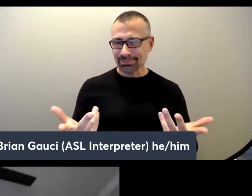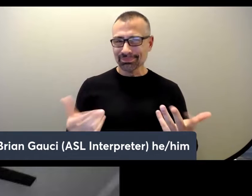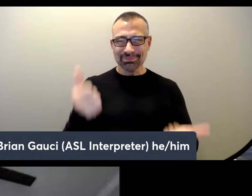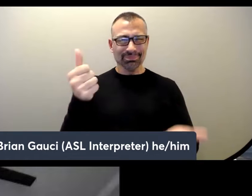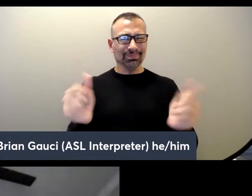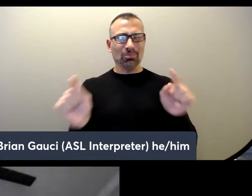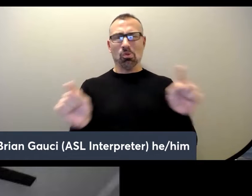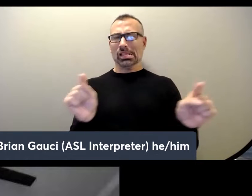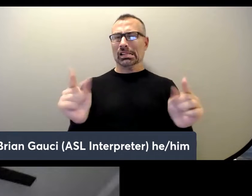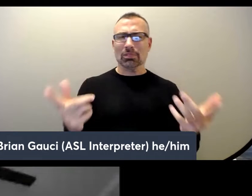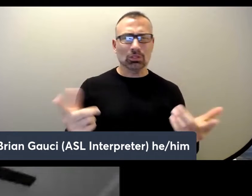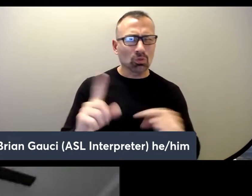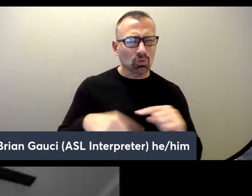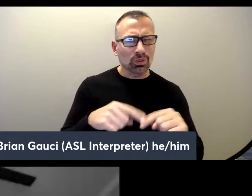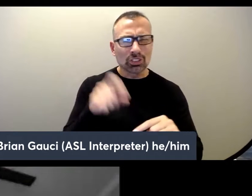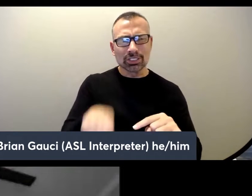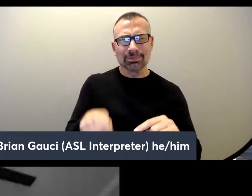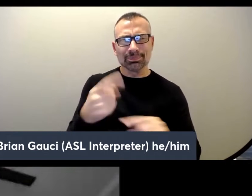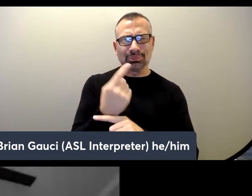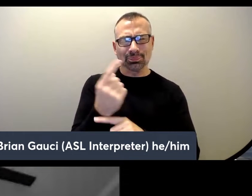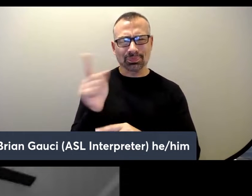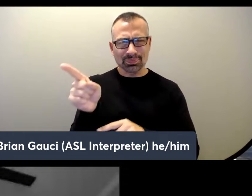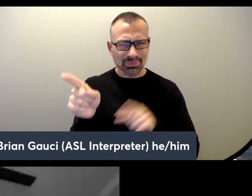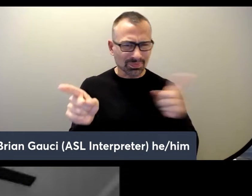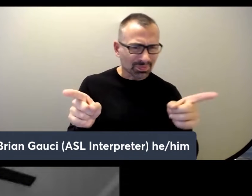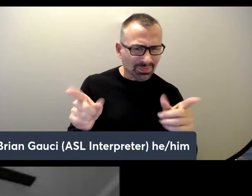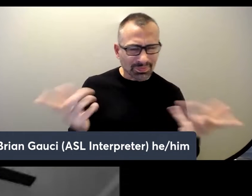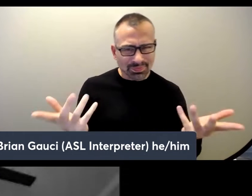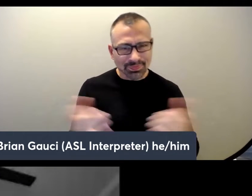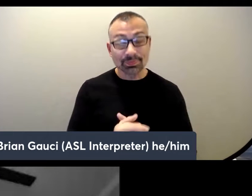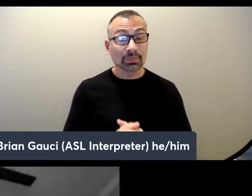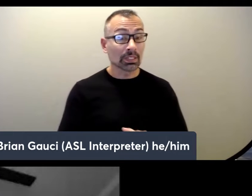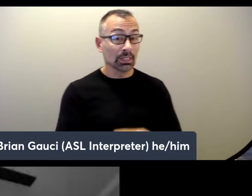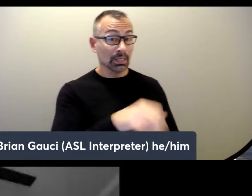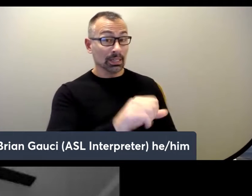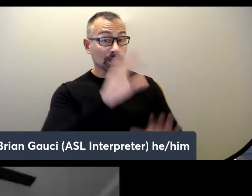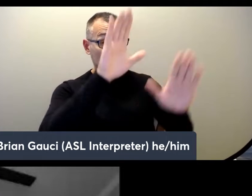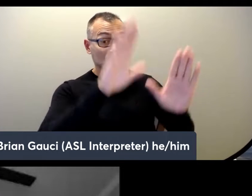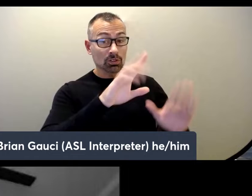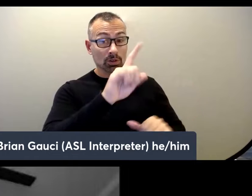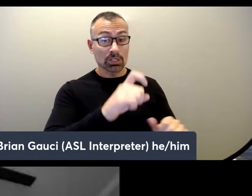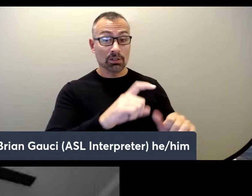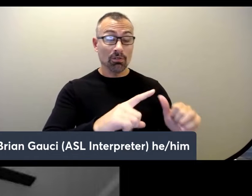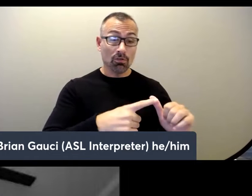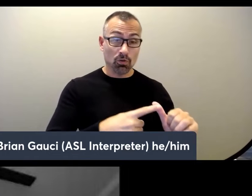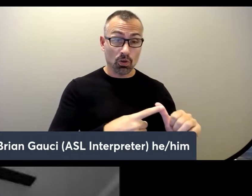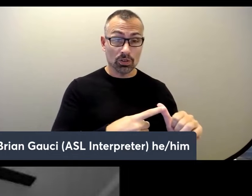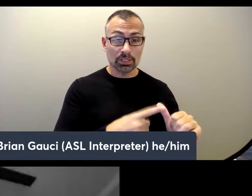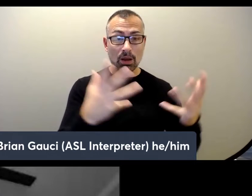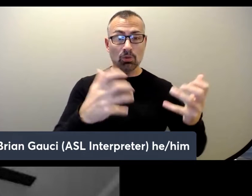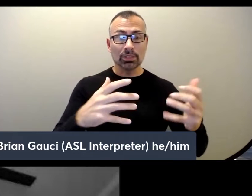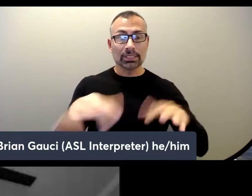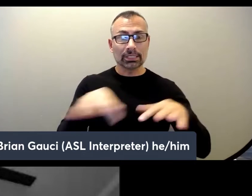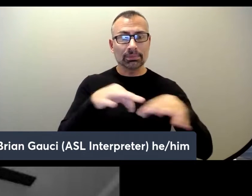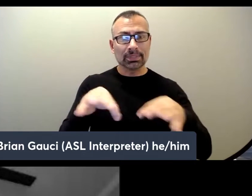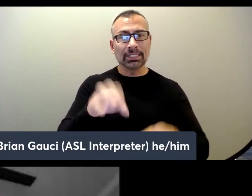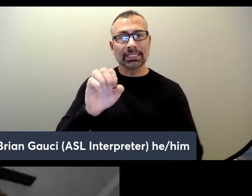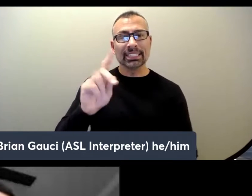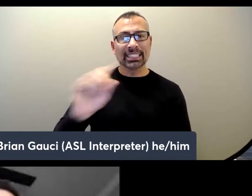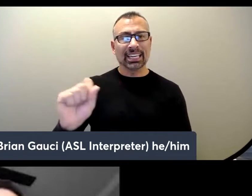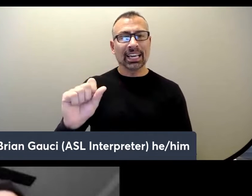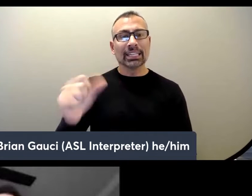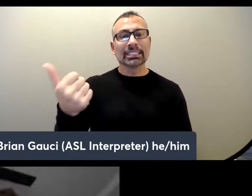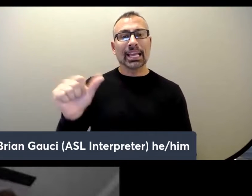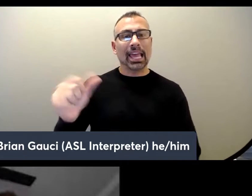one versus the other? Yeah, it's a great question. And before we dive into that, I guess I should also explain what EKS Anywhere